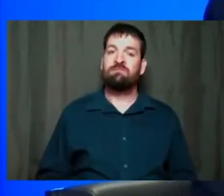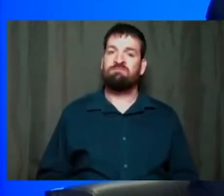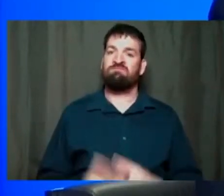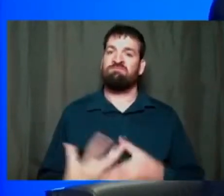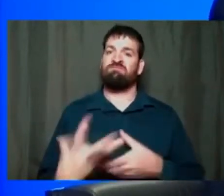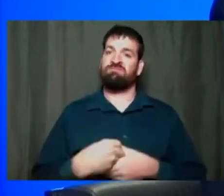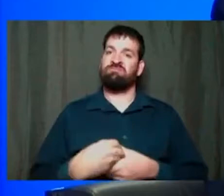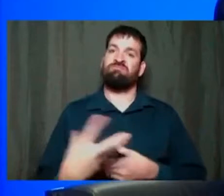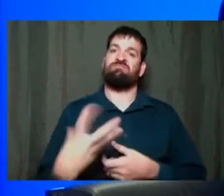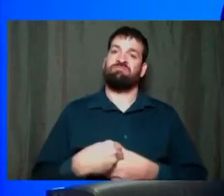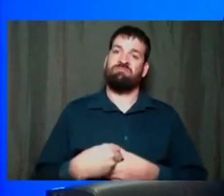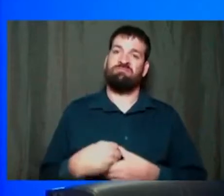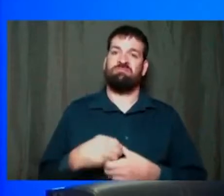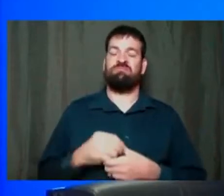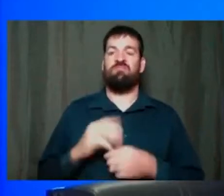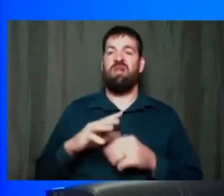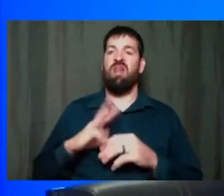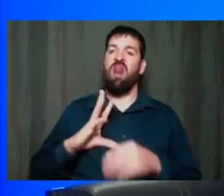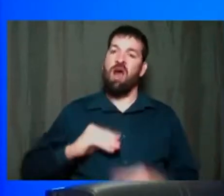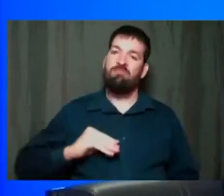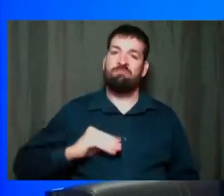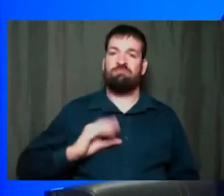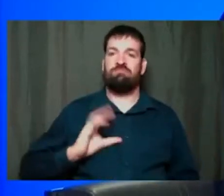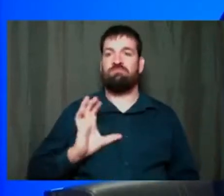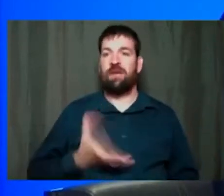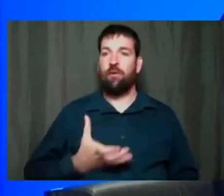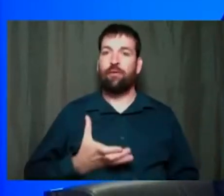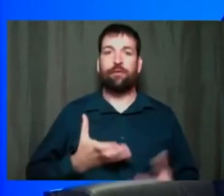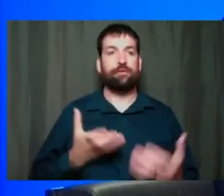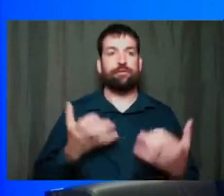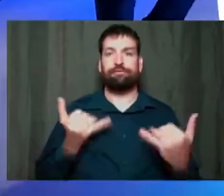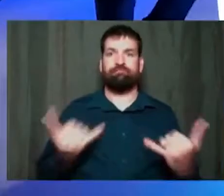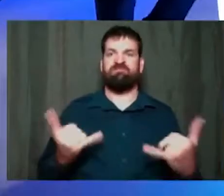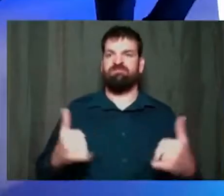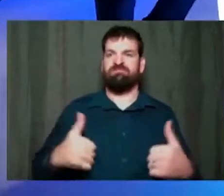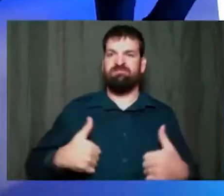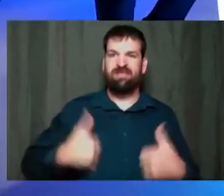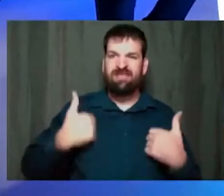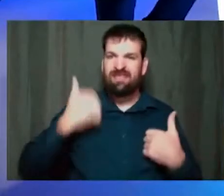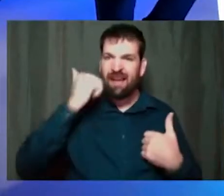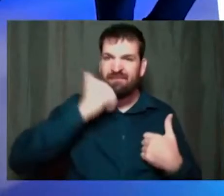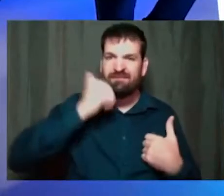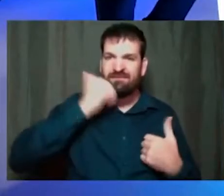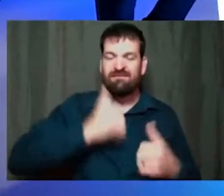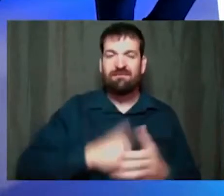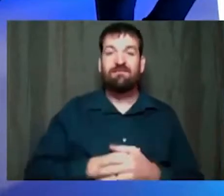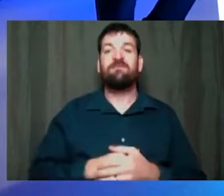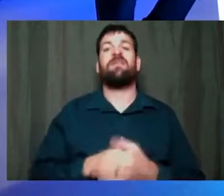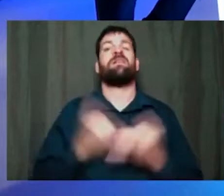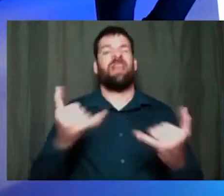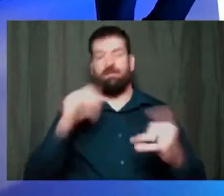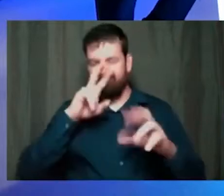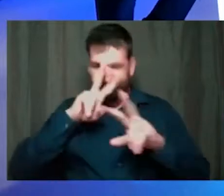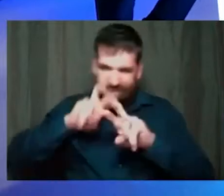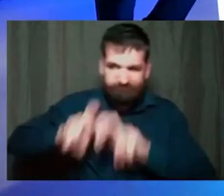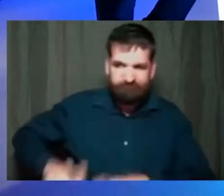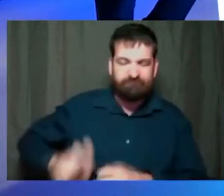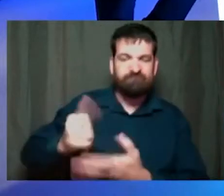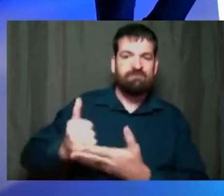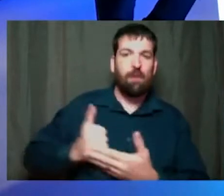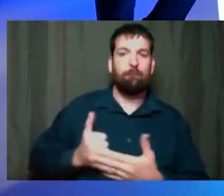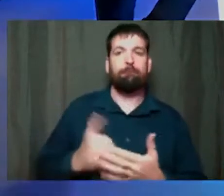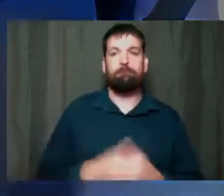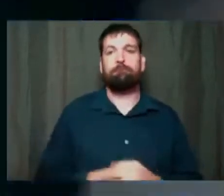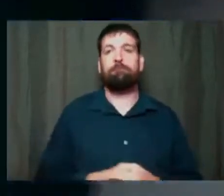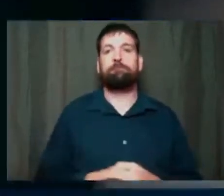us of our present and our actual life and daily existence. All right, let's get down to business because you're going to kind of help us. I want to talk about